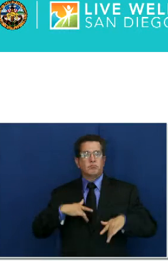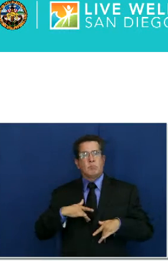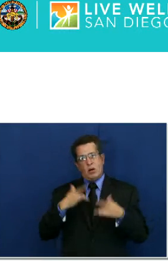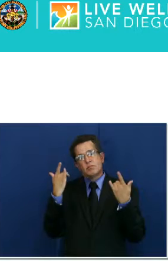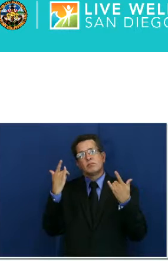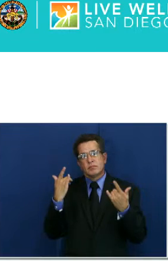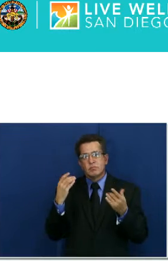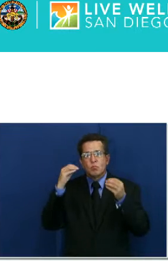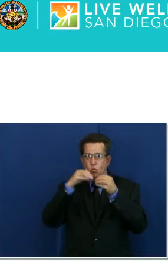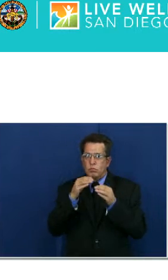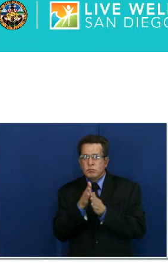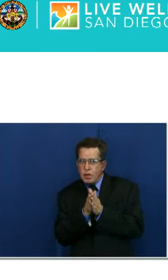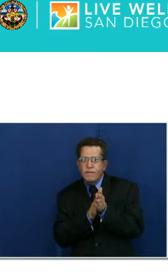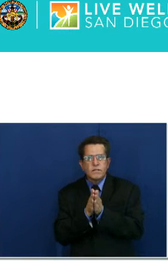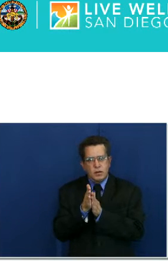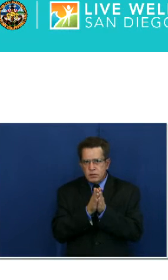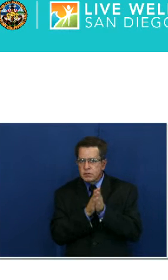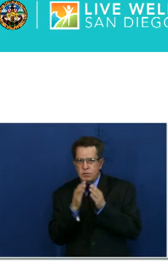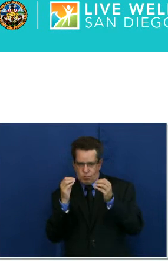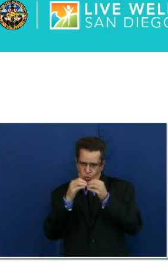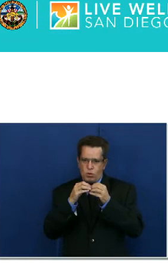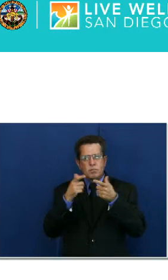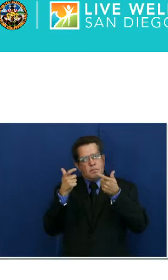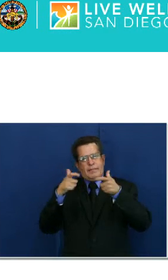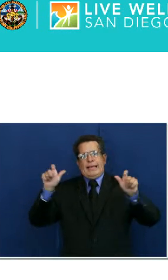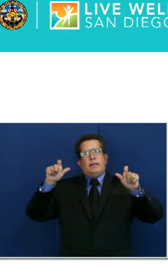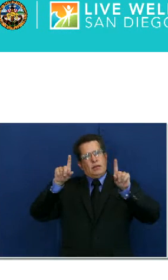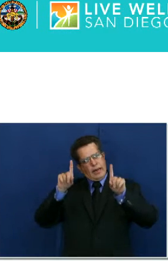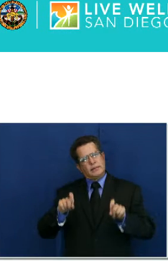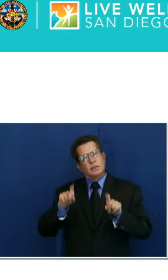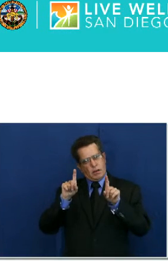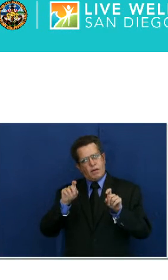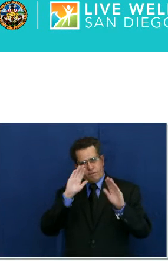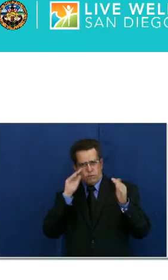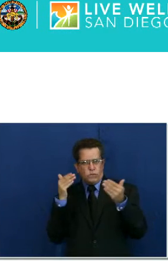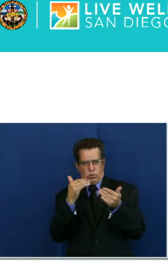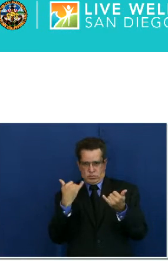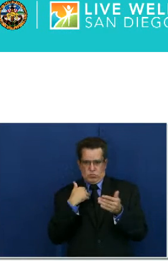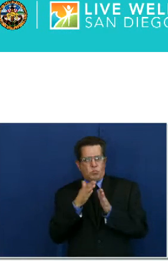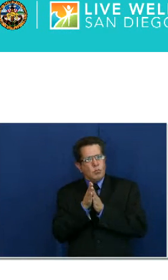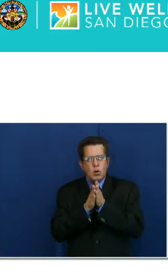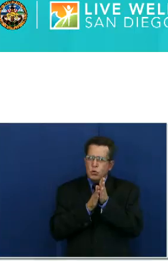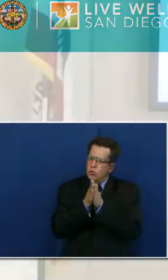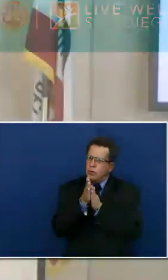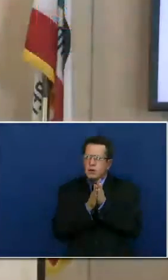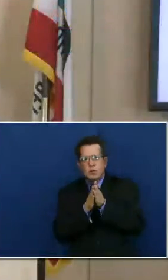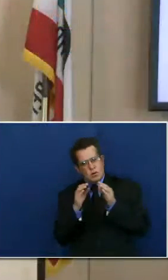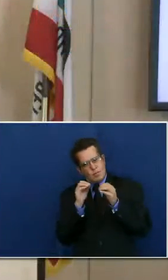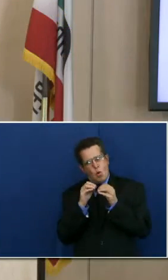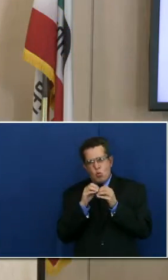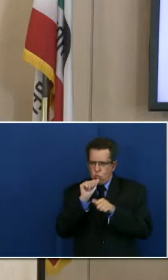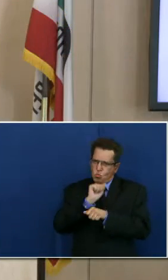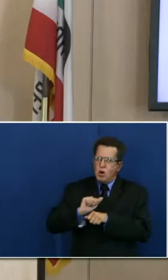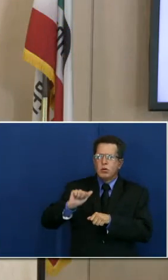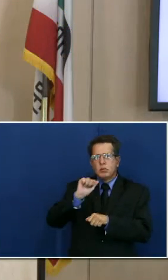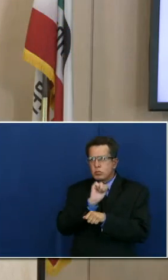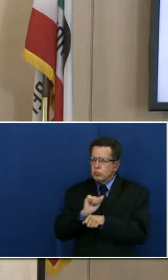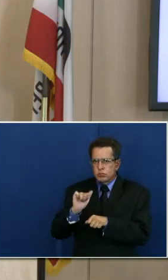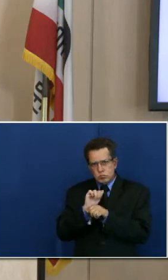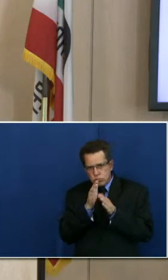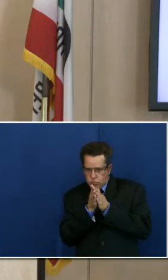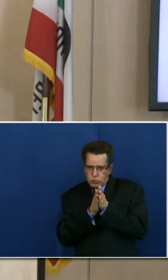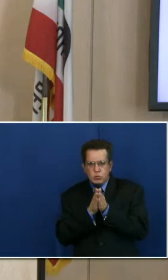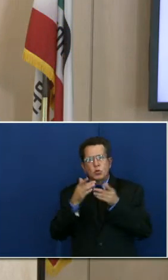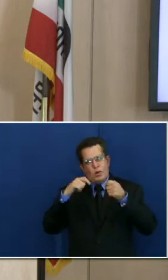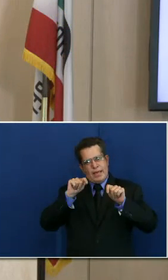board challenging us, the subcommittee challenging us to expand even more on testing, and we're working diligently, and we'll be announcing in the coming weeks of being able to